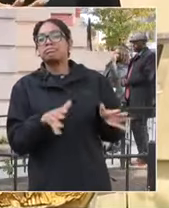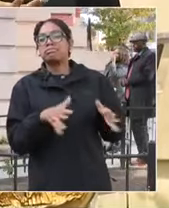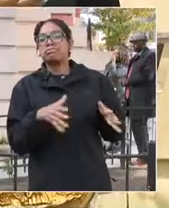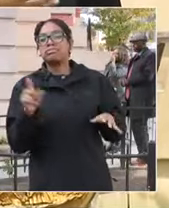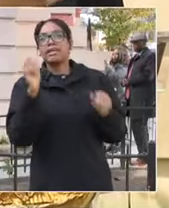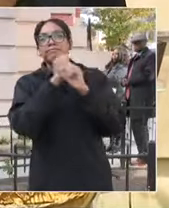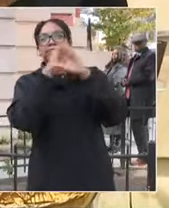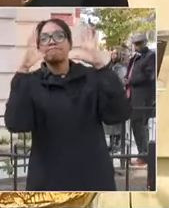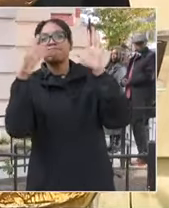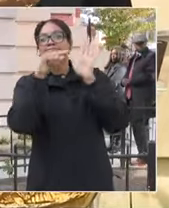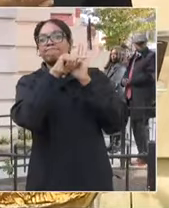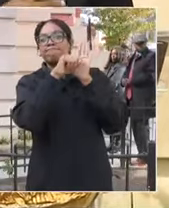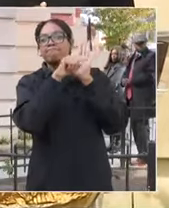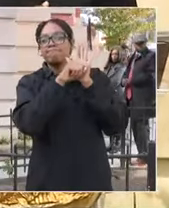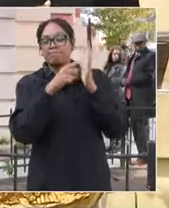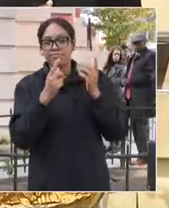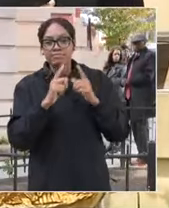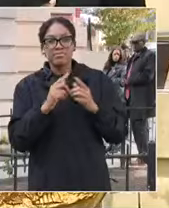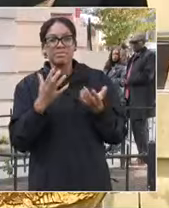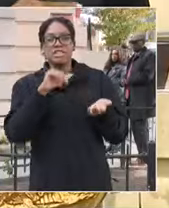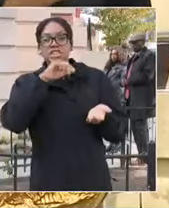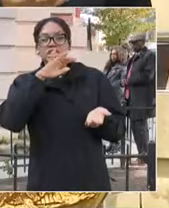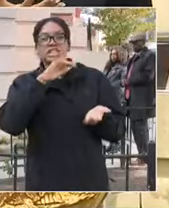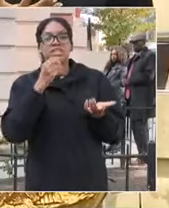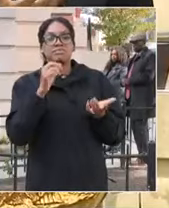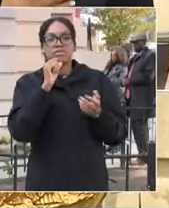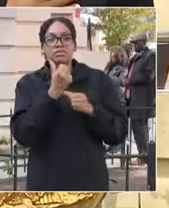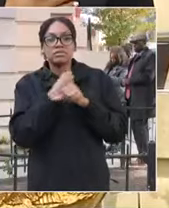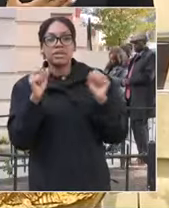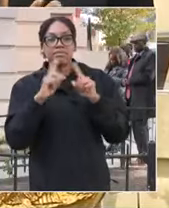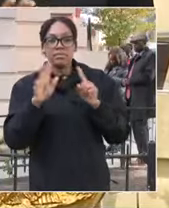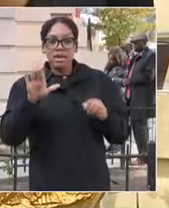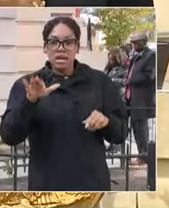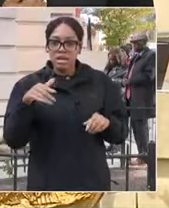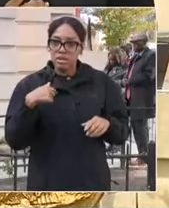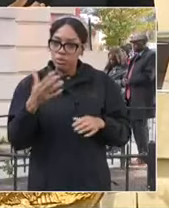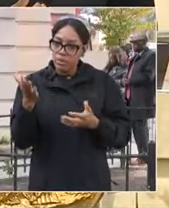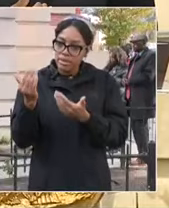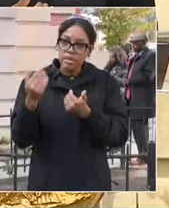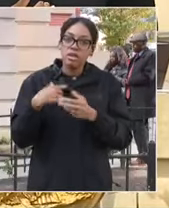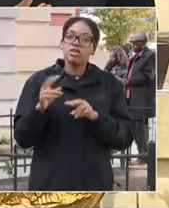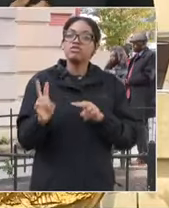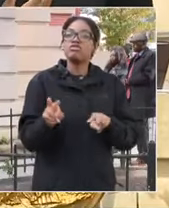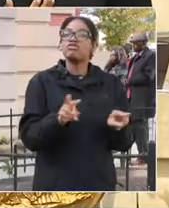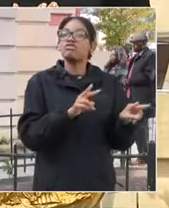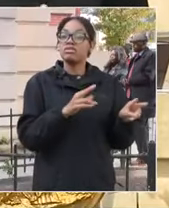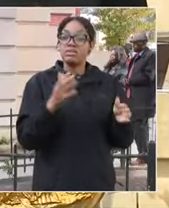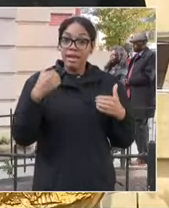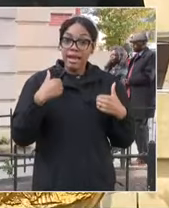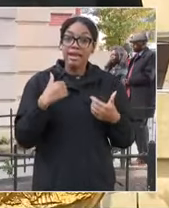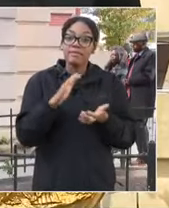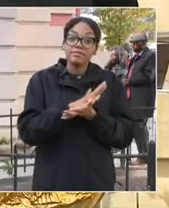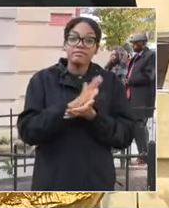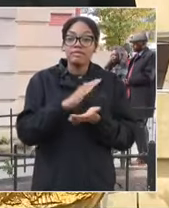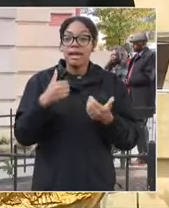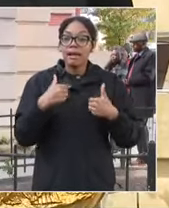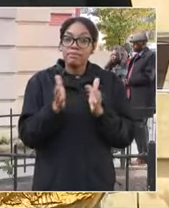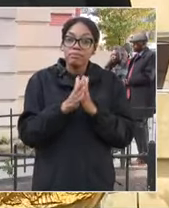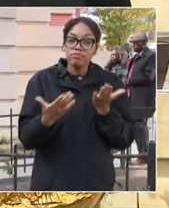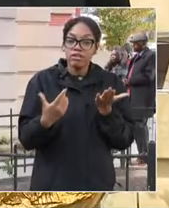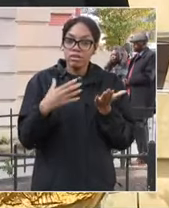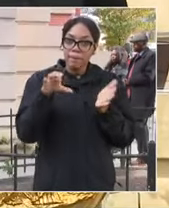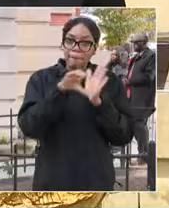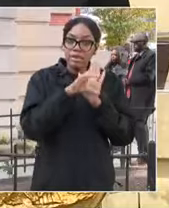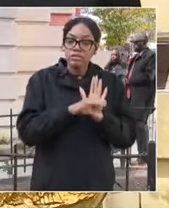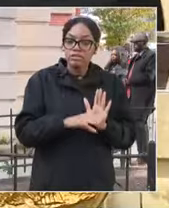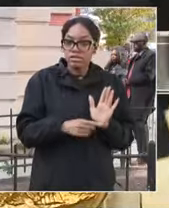information to our residents so they can see what the shelters are look like on the inside to encourage people to come inside, and we have seen some success in